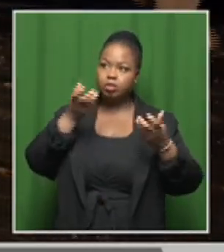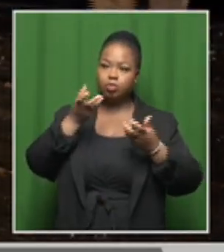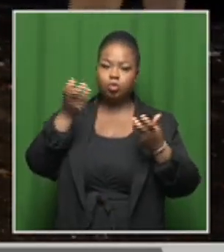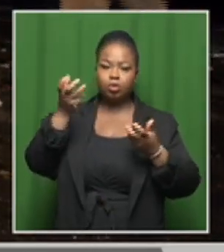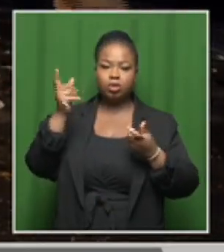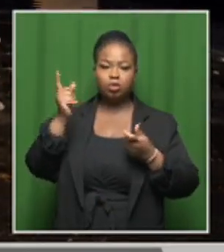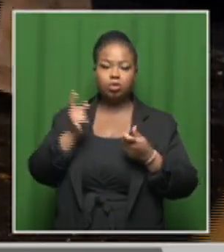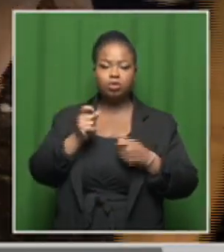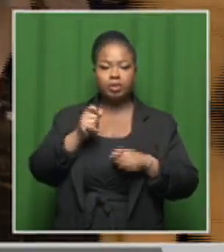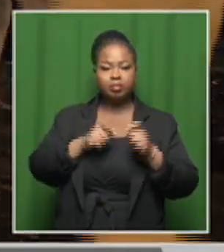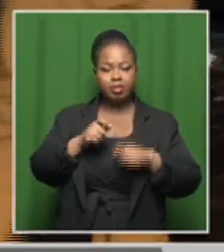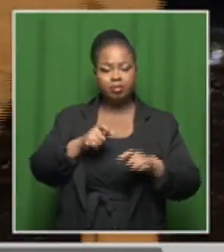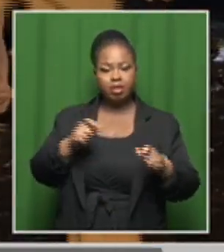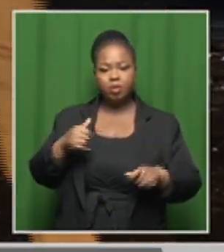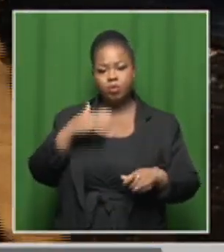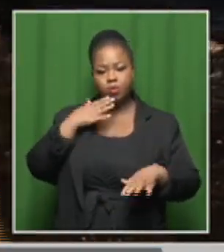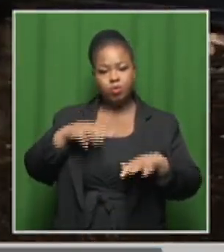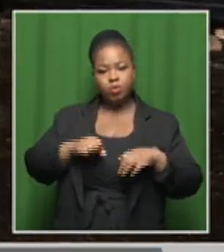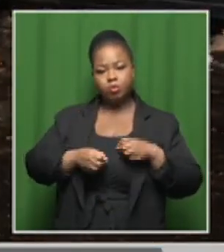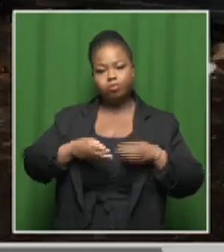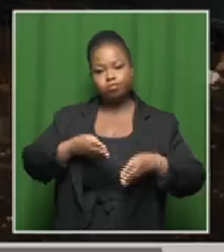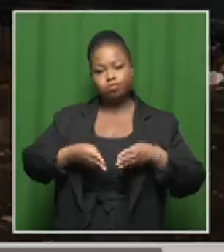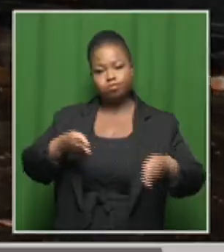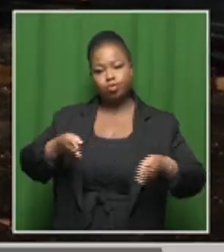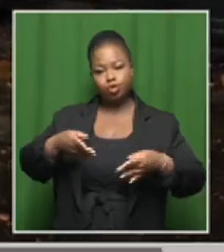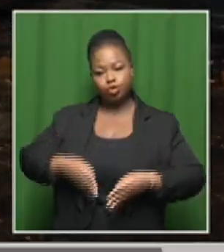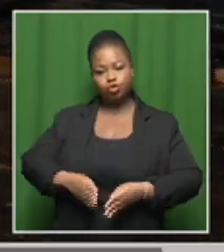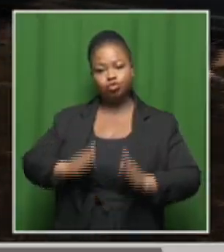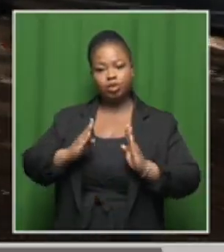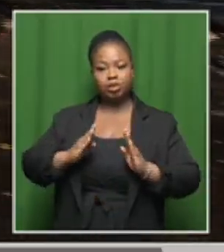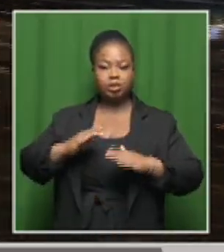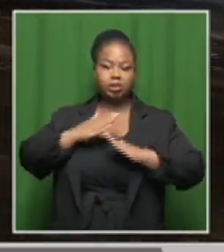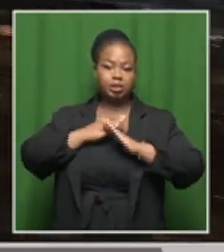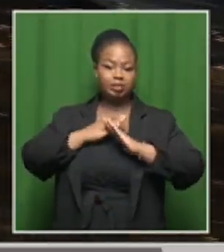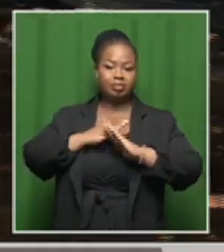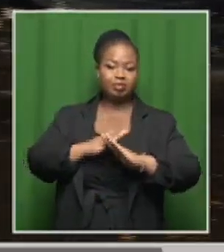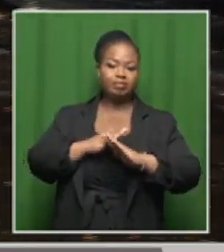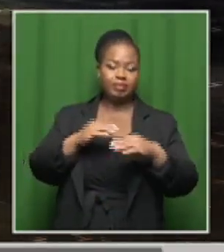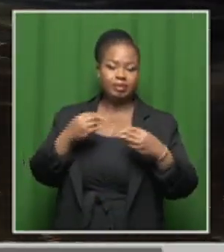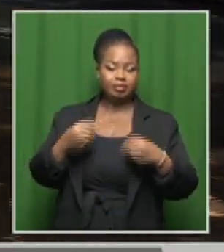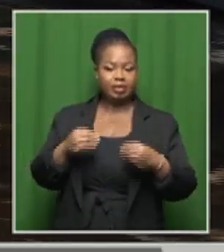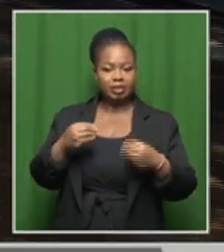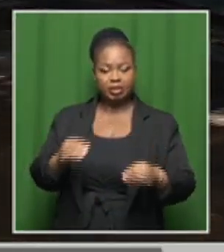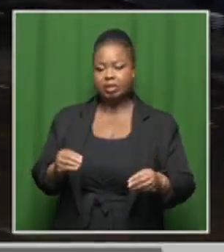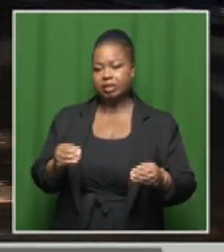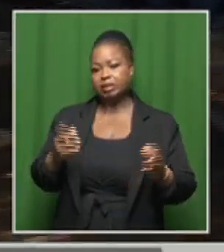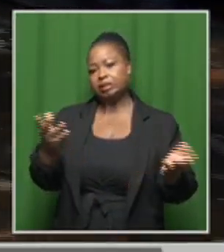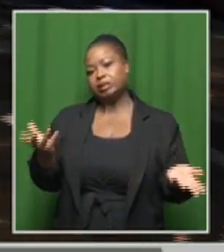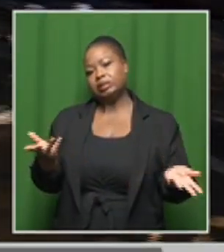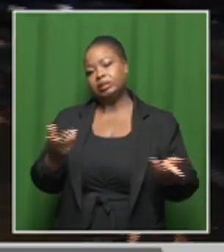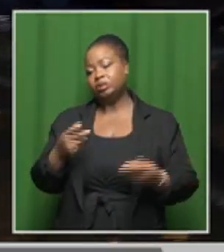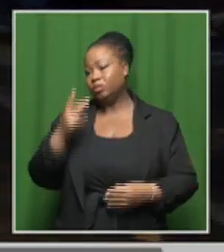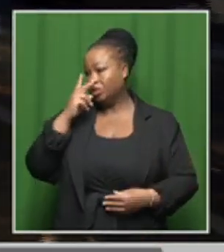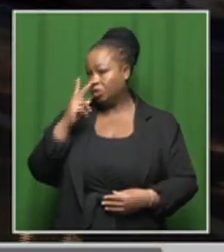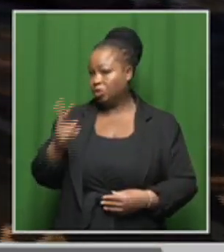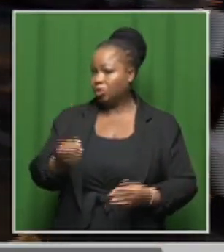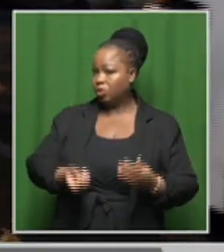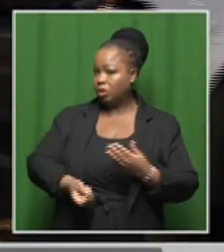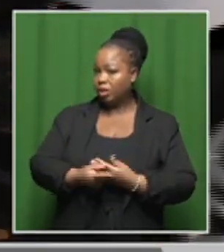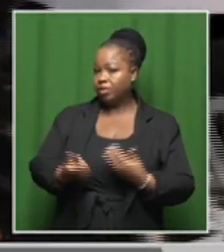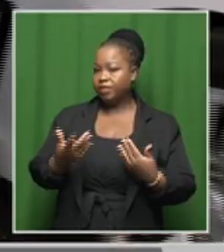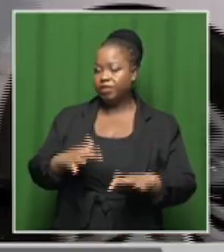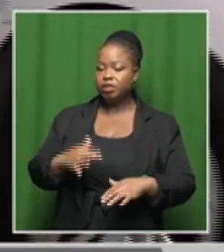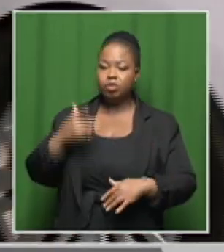people are occupying streets, preventing business as usual. We saw it in the Fees